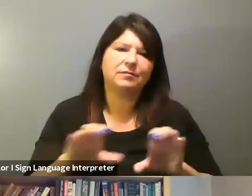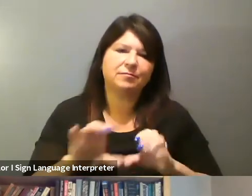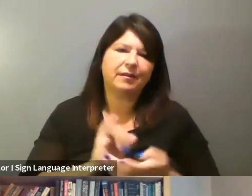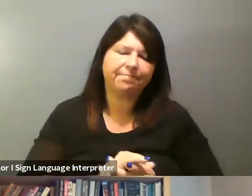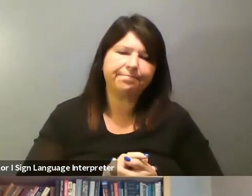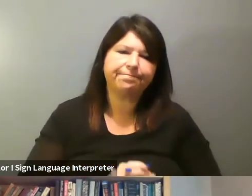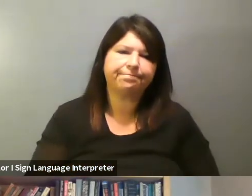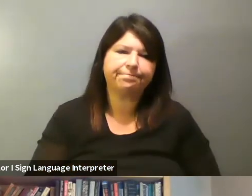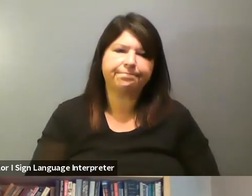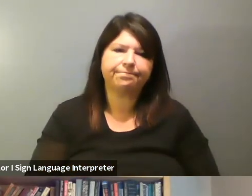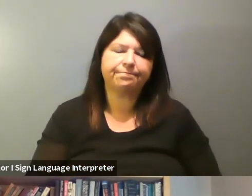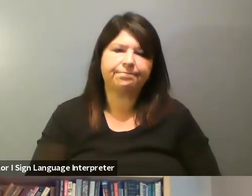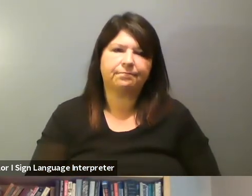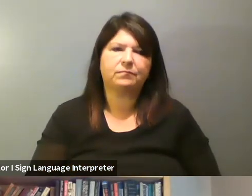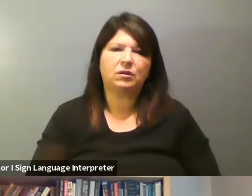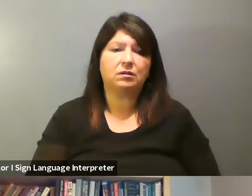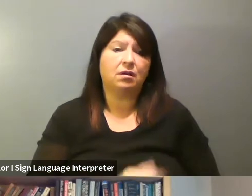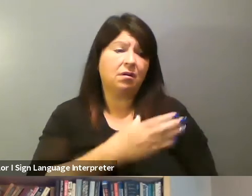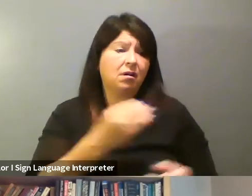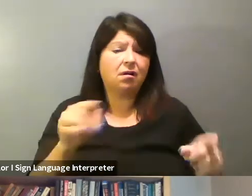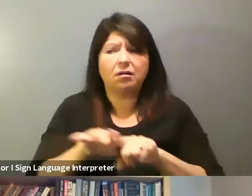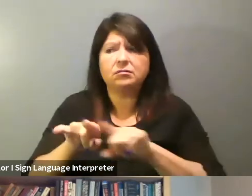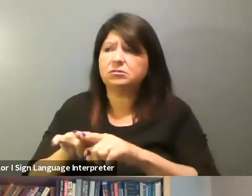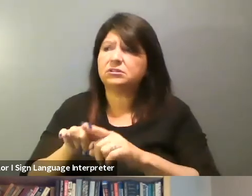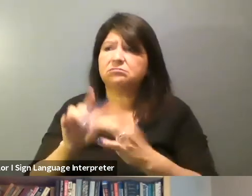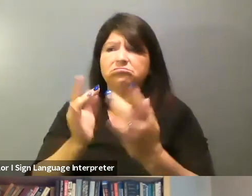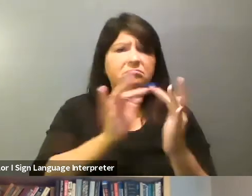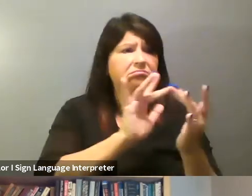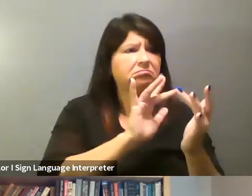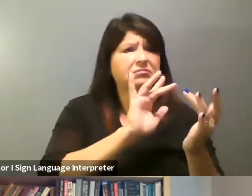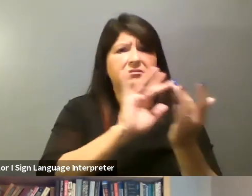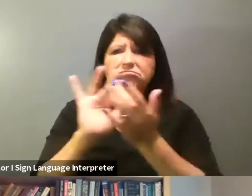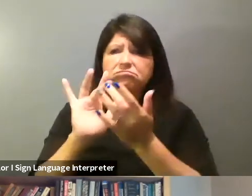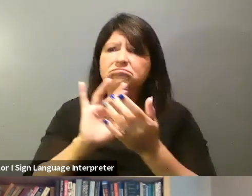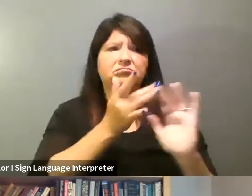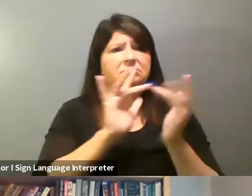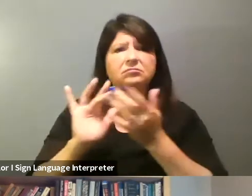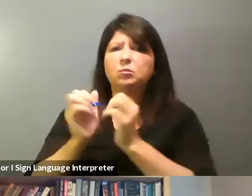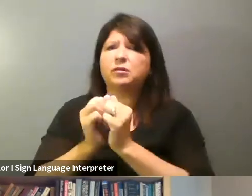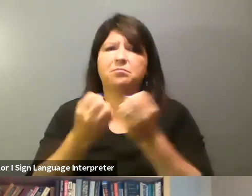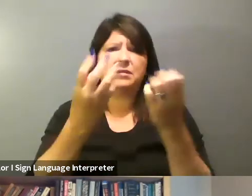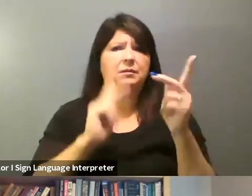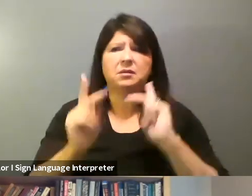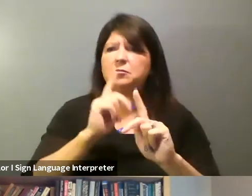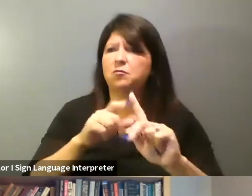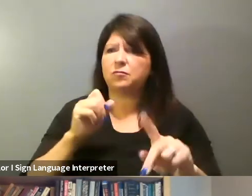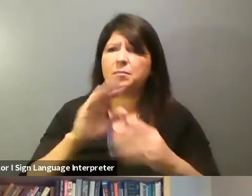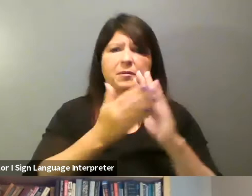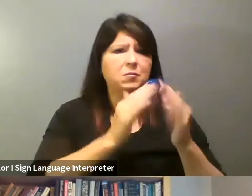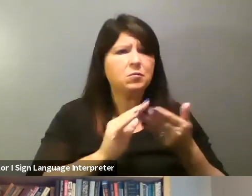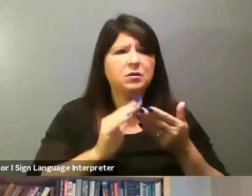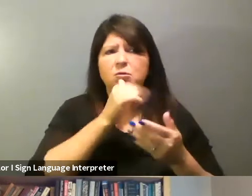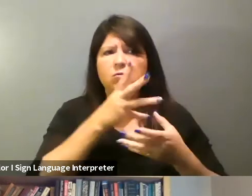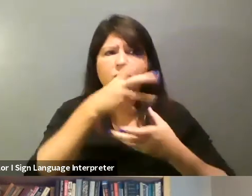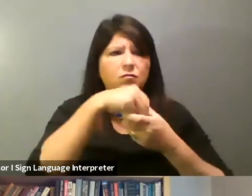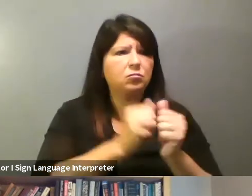know, network a lot with people from festivals or people in the community, and